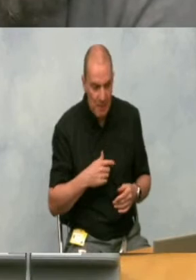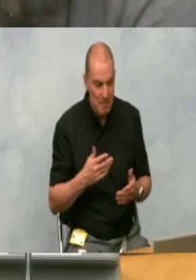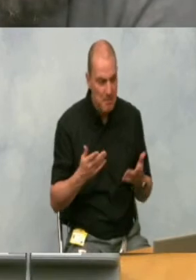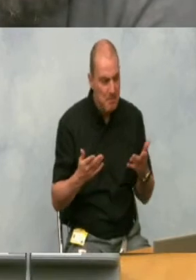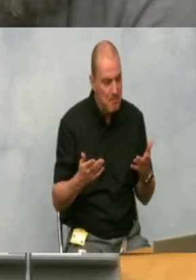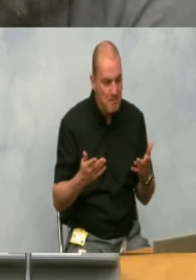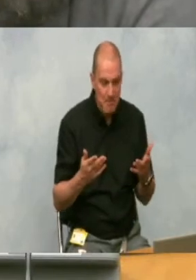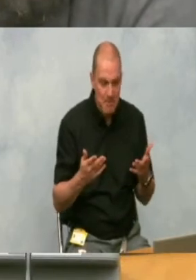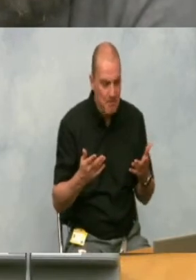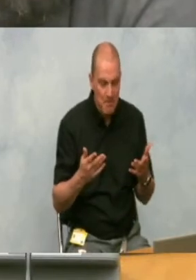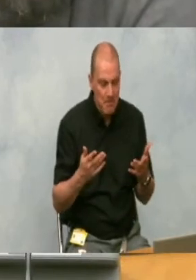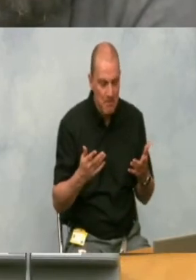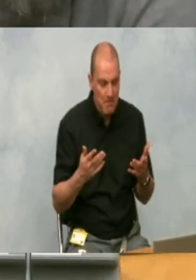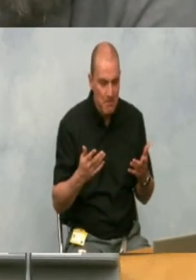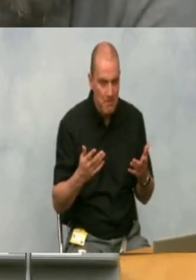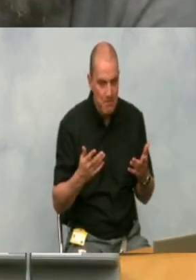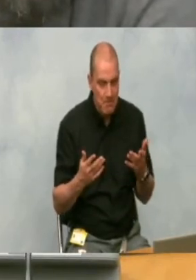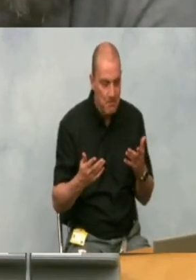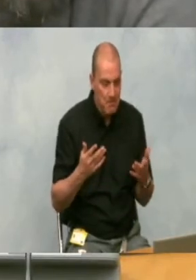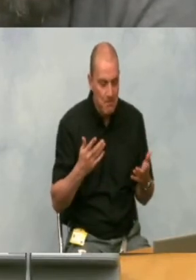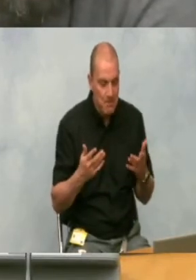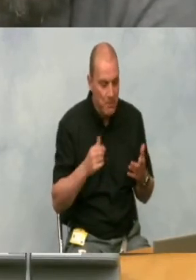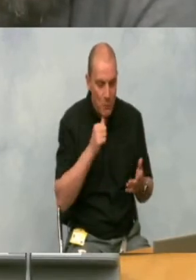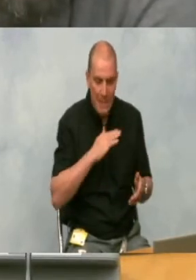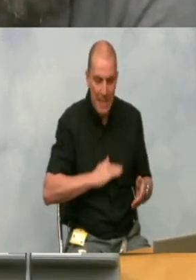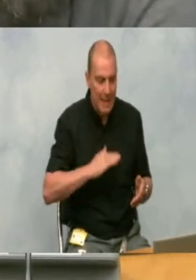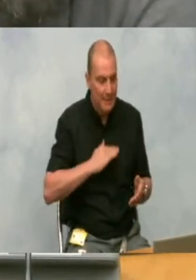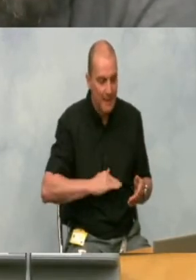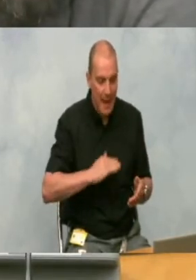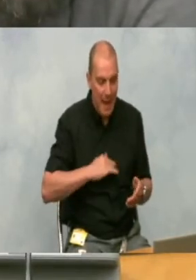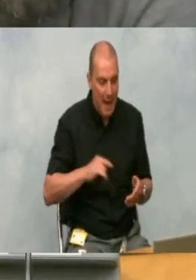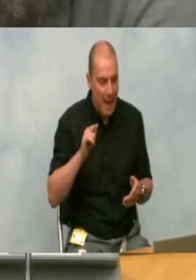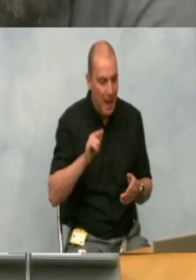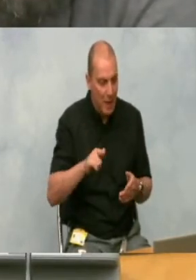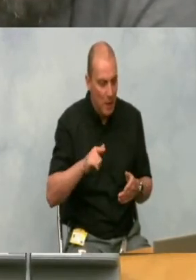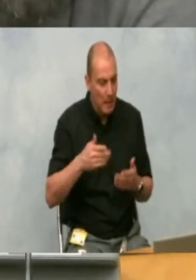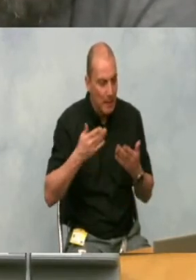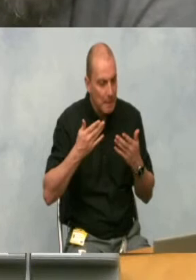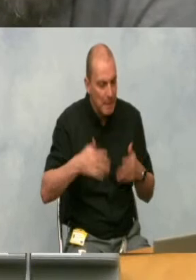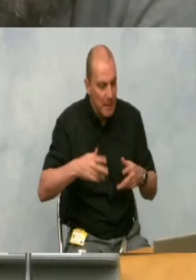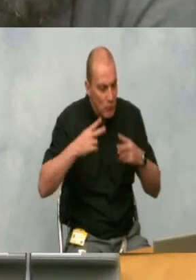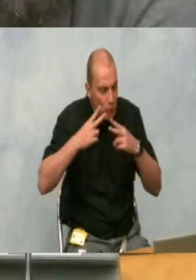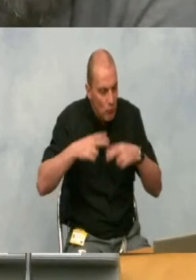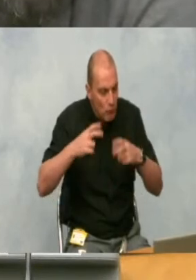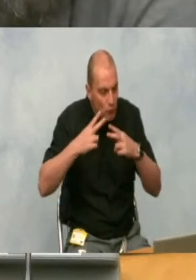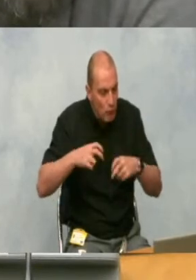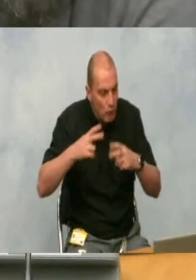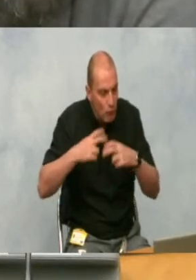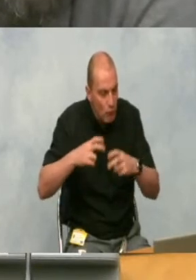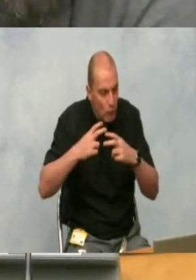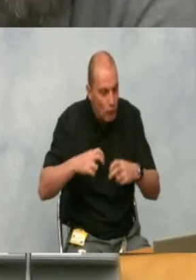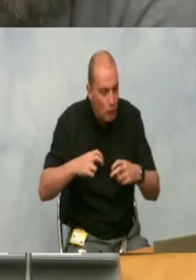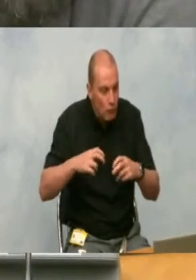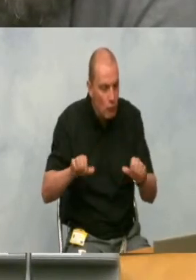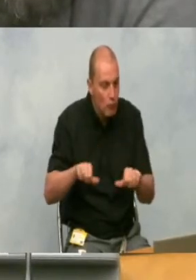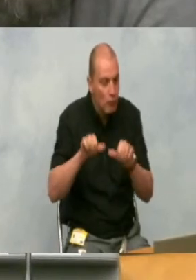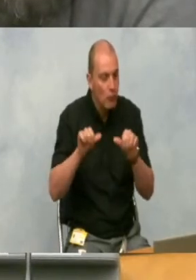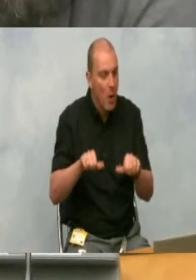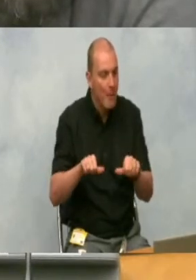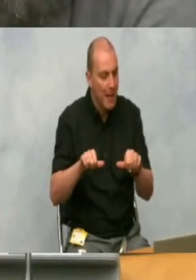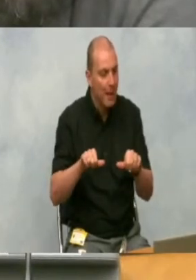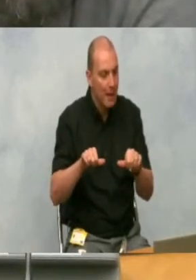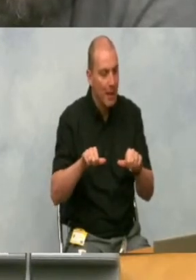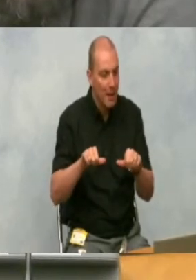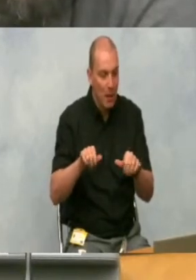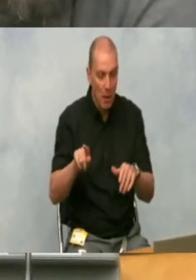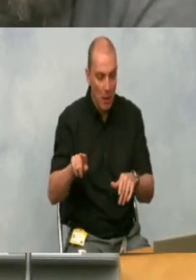enough due diligence on the issue, that we're not comfortable enough that the research was done prior to the